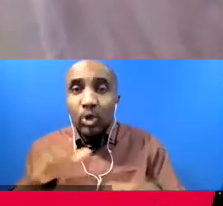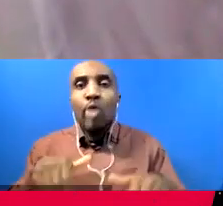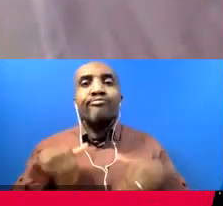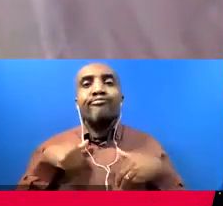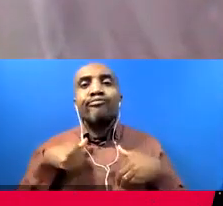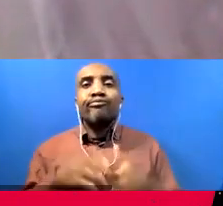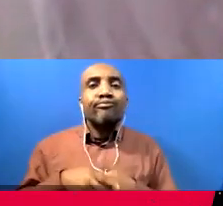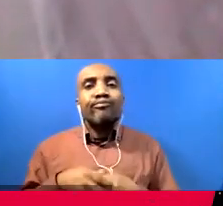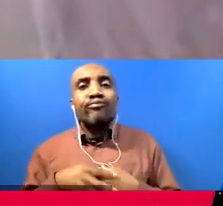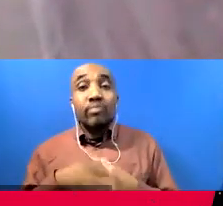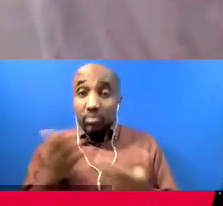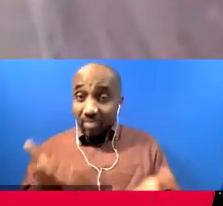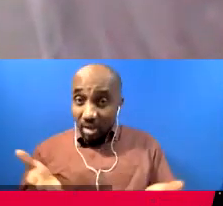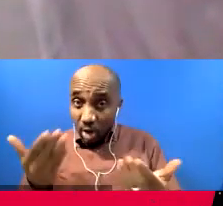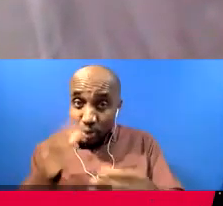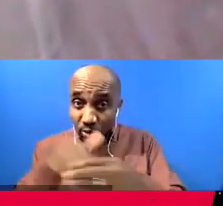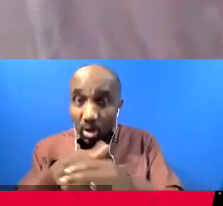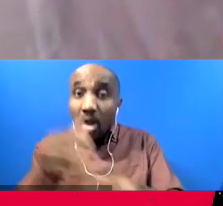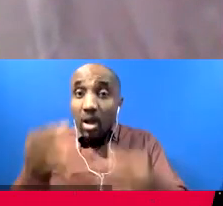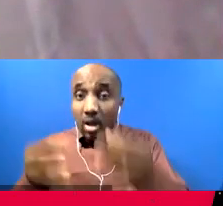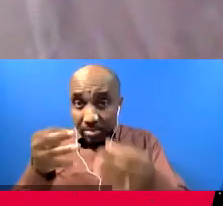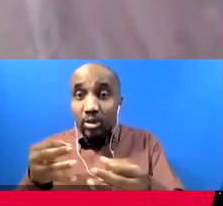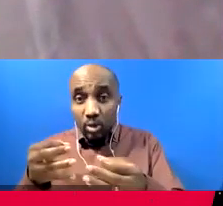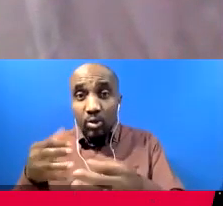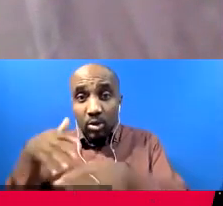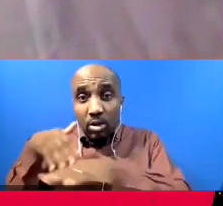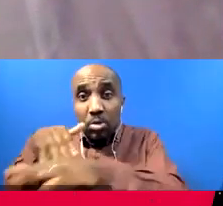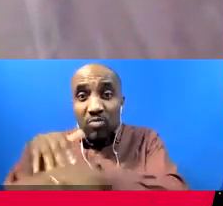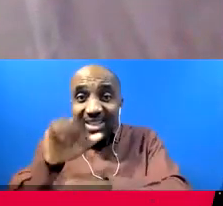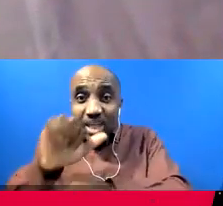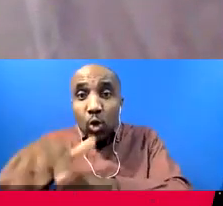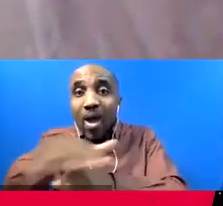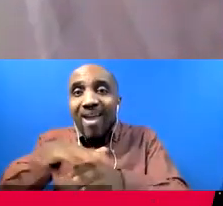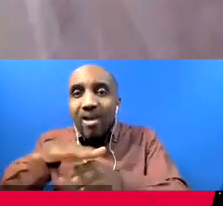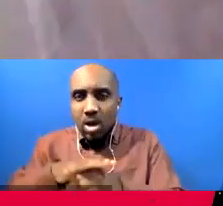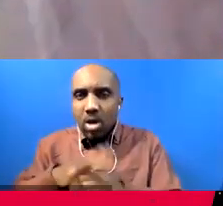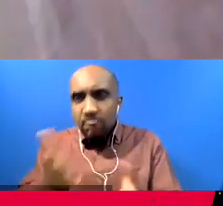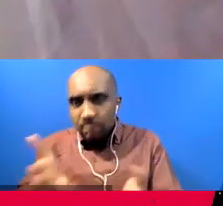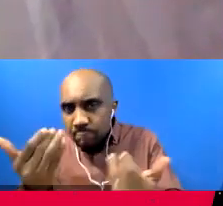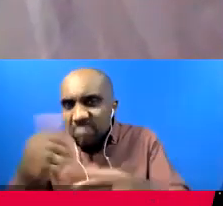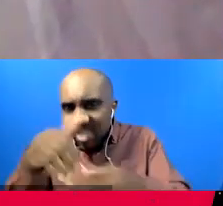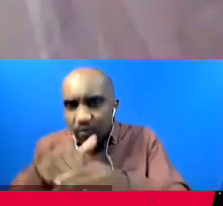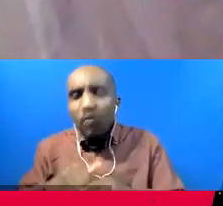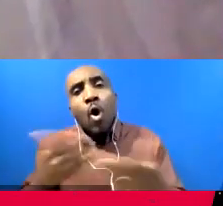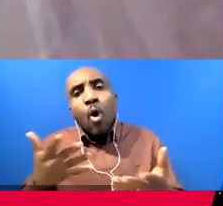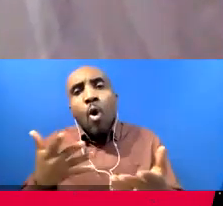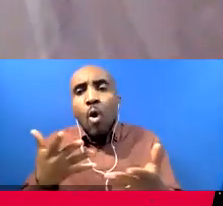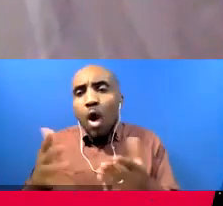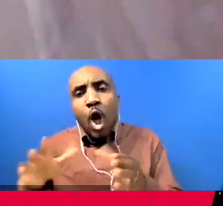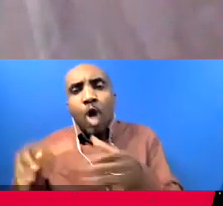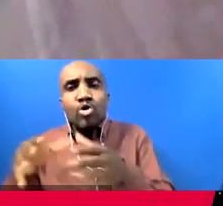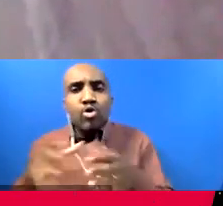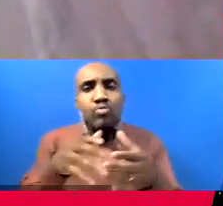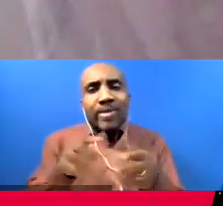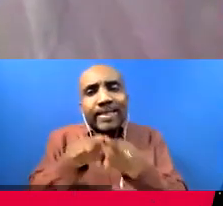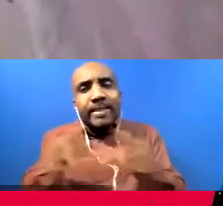I'd encourage you to get involved in any kind of political movement that might be happening in your vicinity,